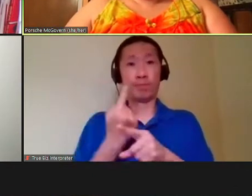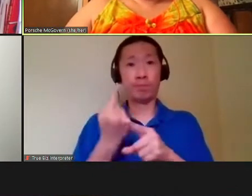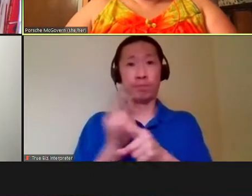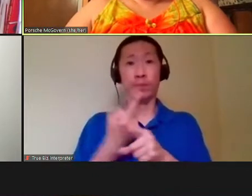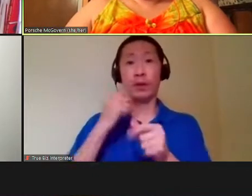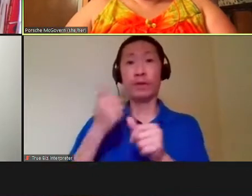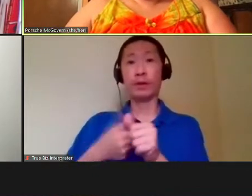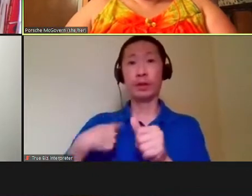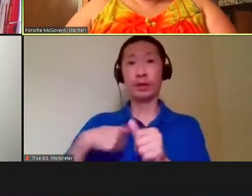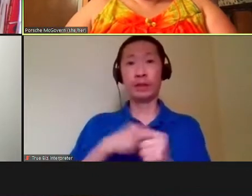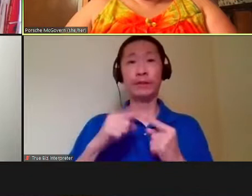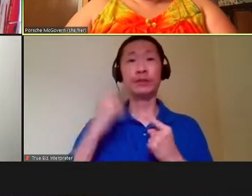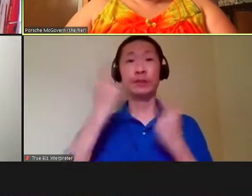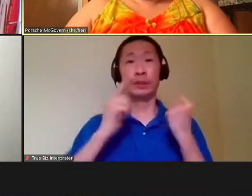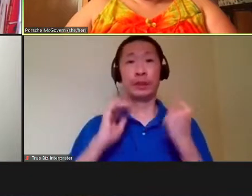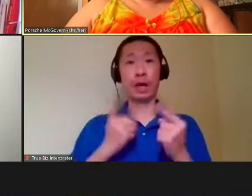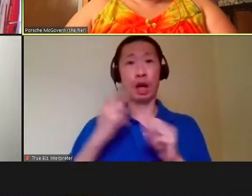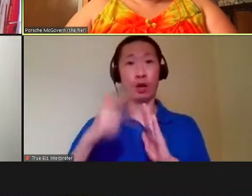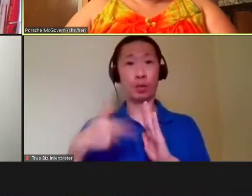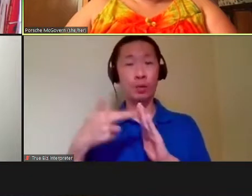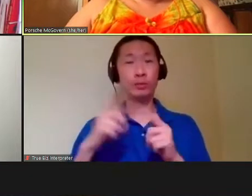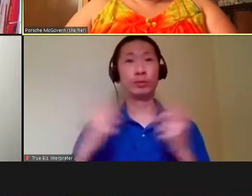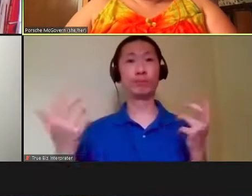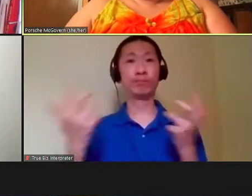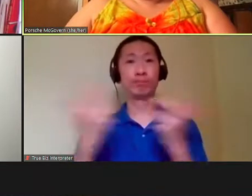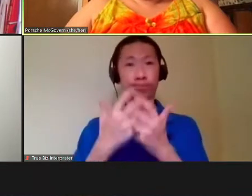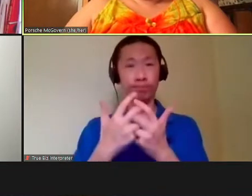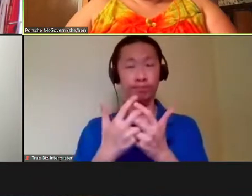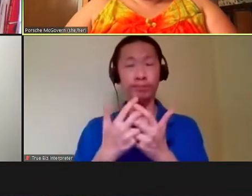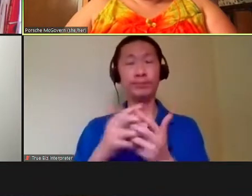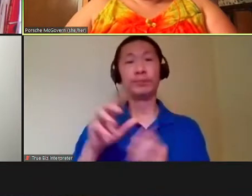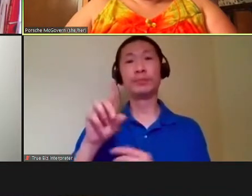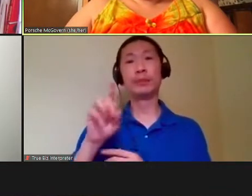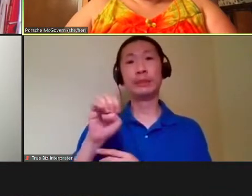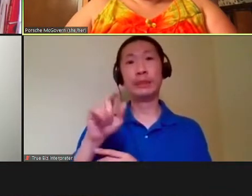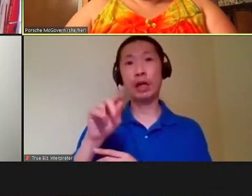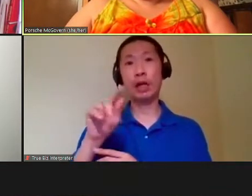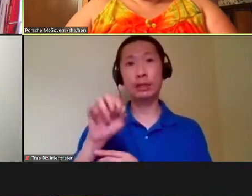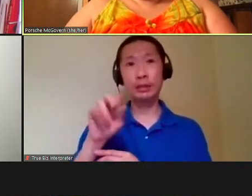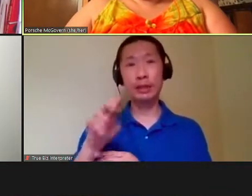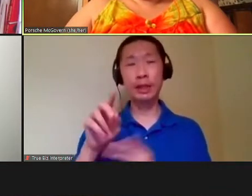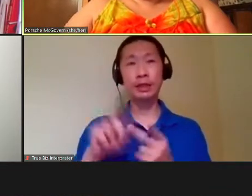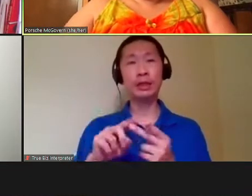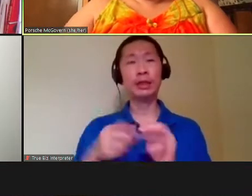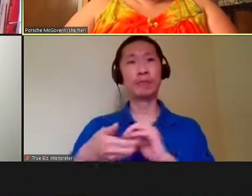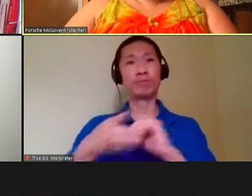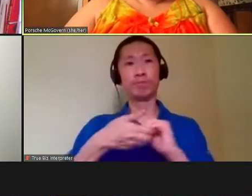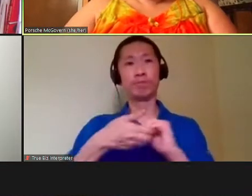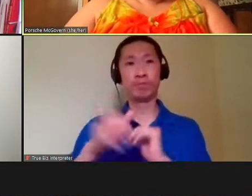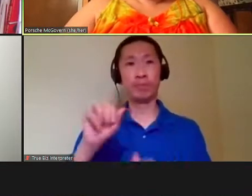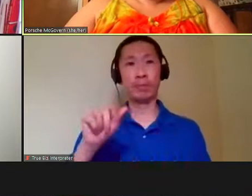consider our roles in reconciliation, decolonization, and allyship.